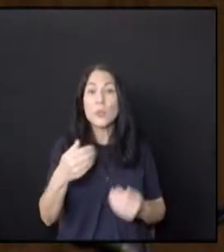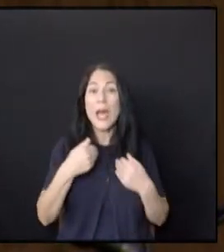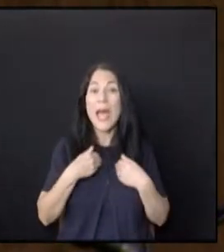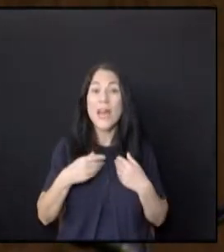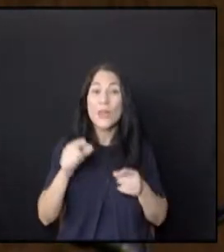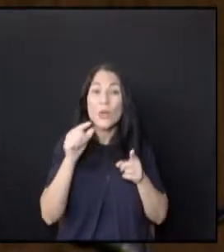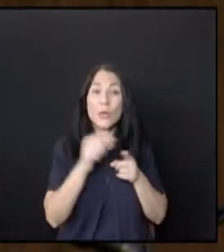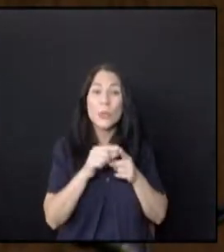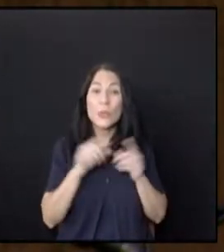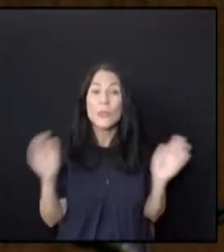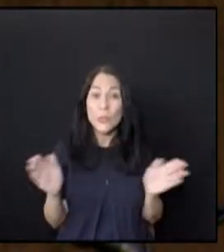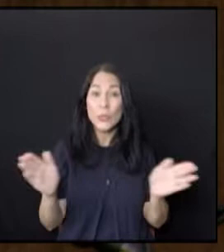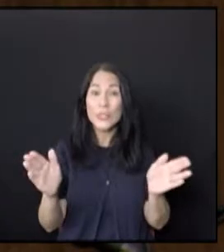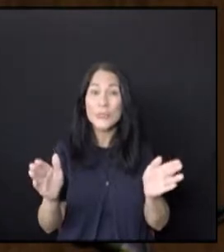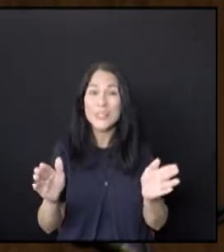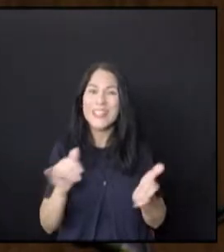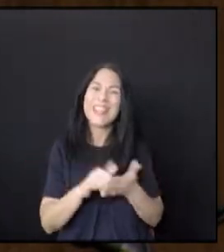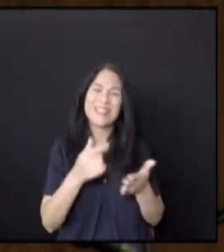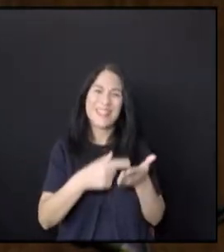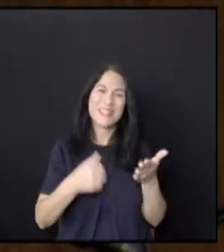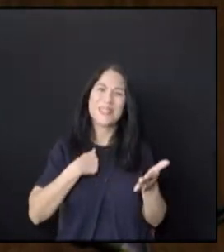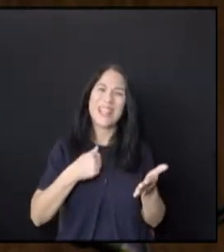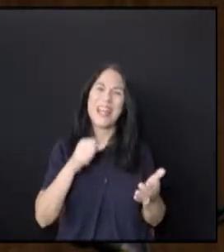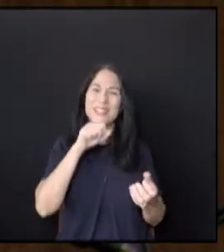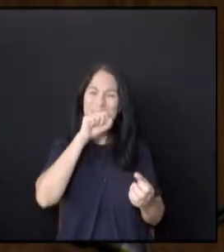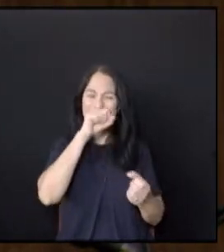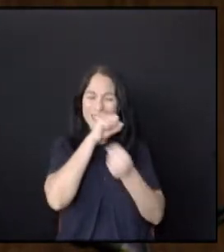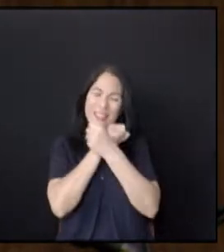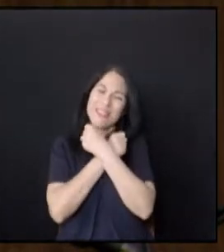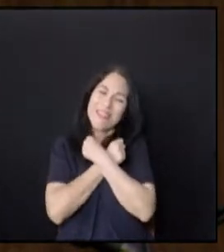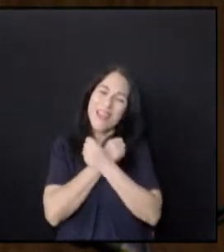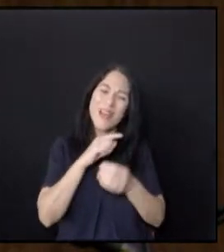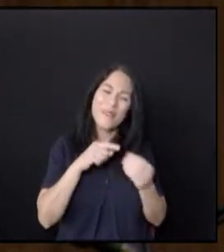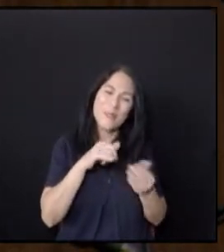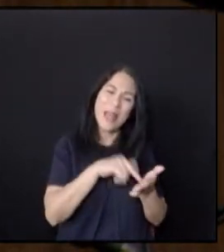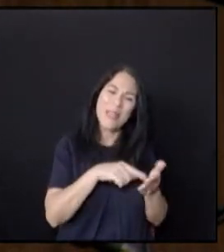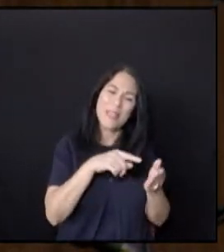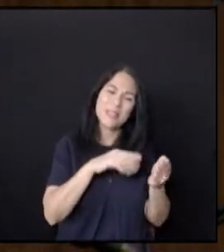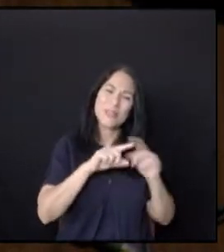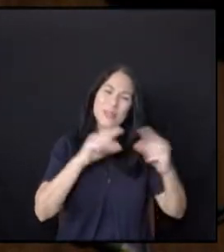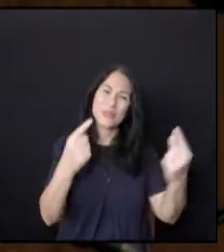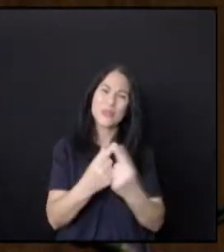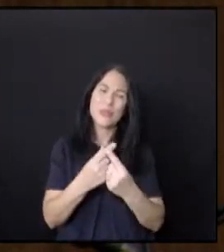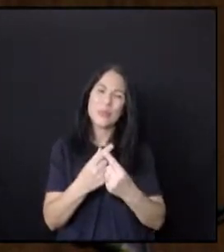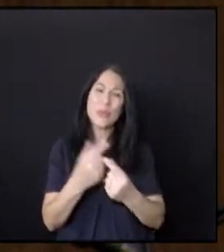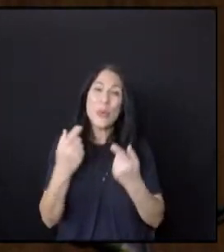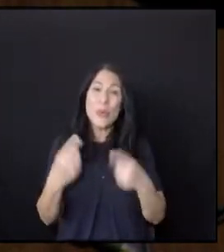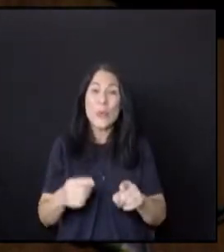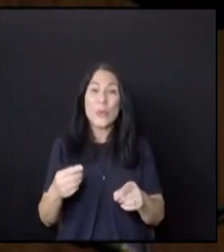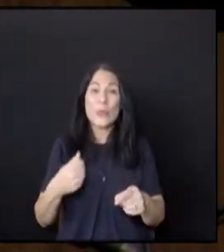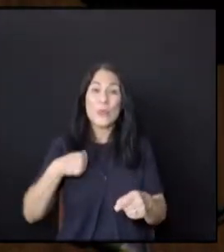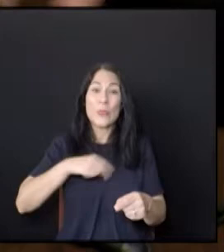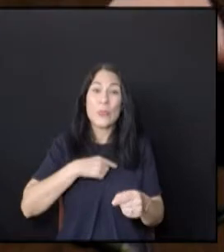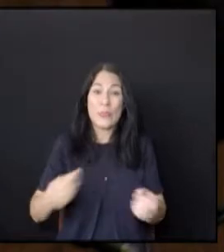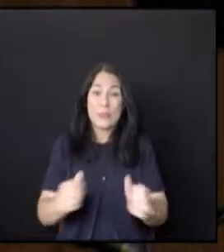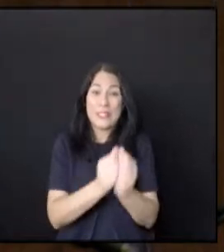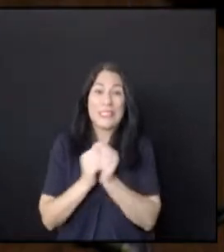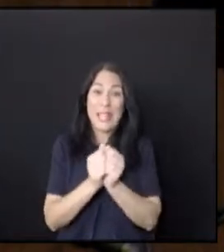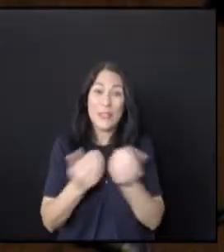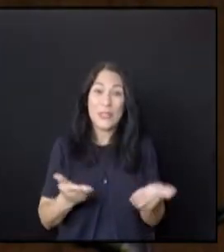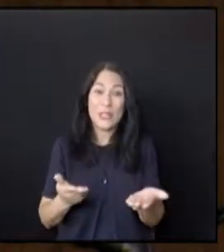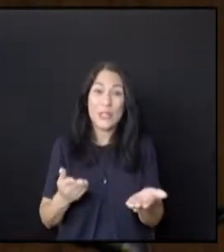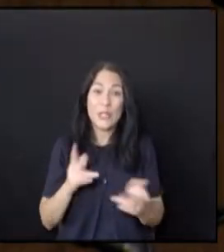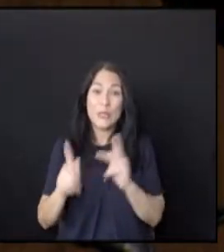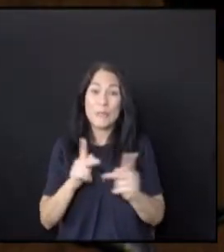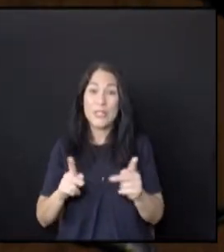what I love about this body here as Christ Church, is that when we are together in this space, people are moving all over the place as the